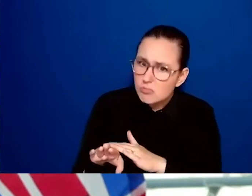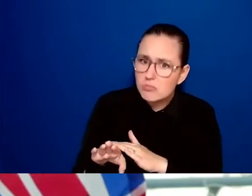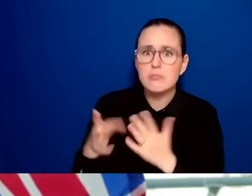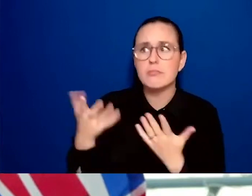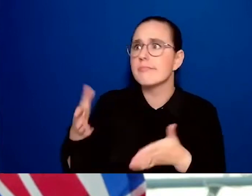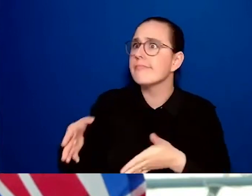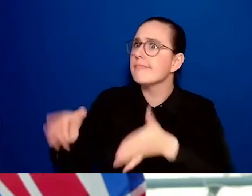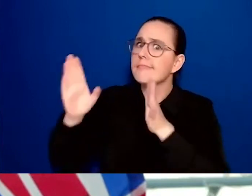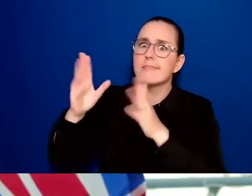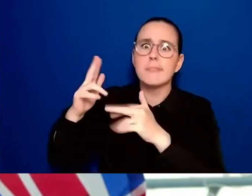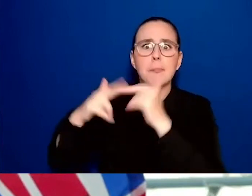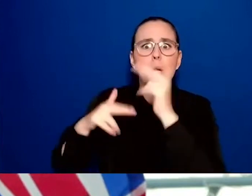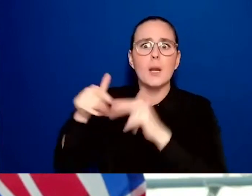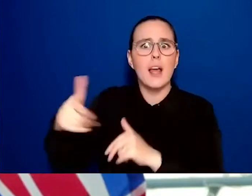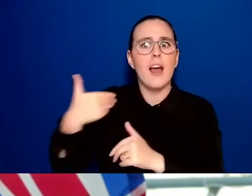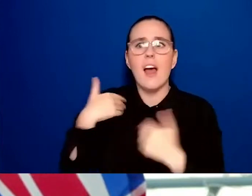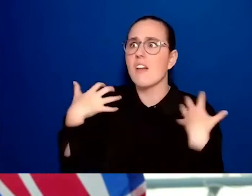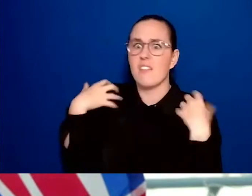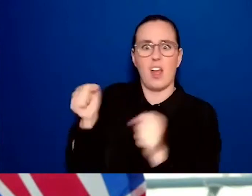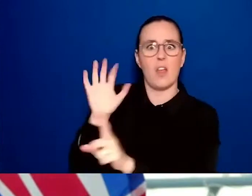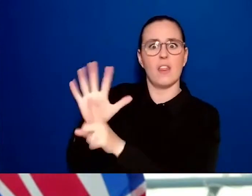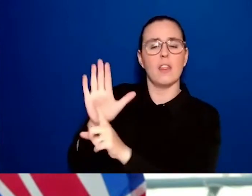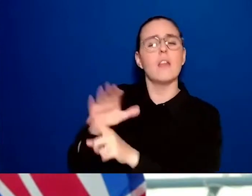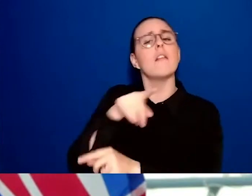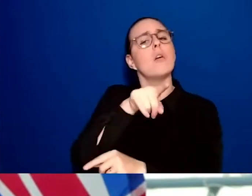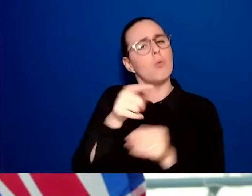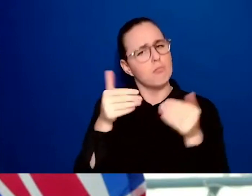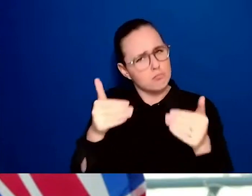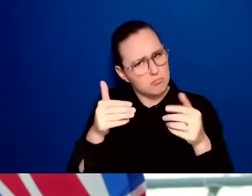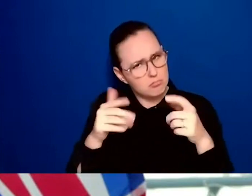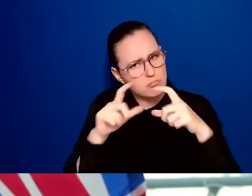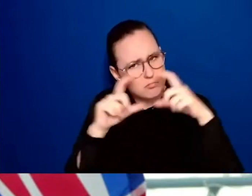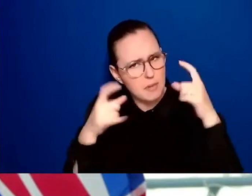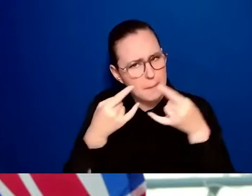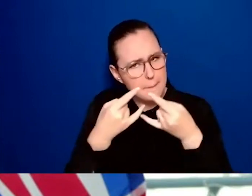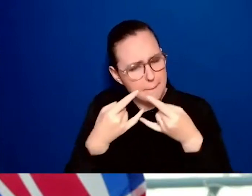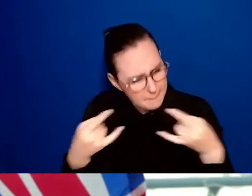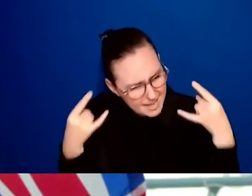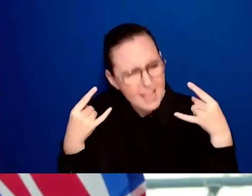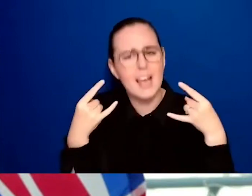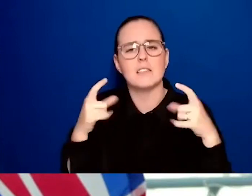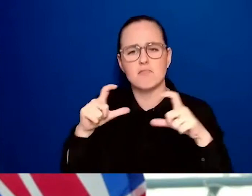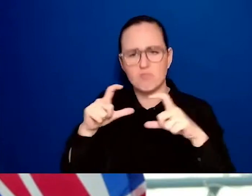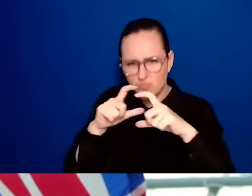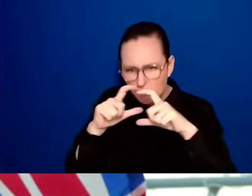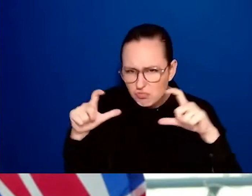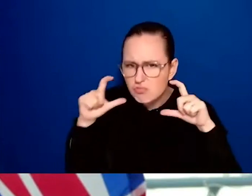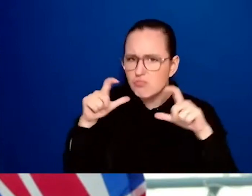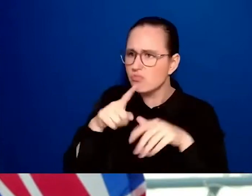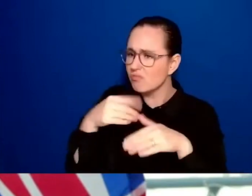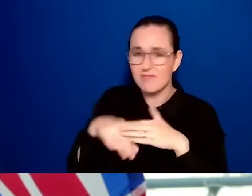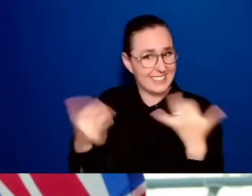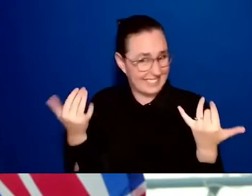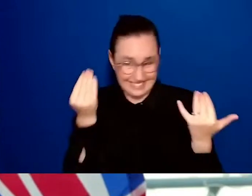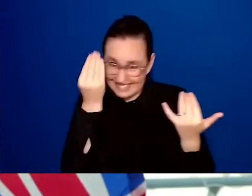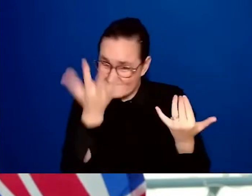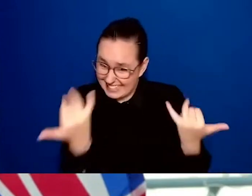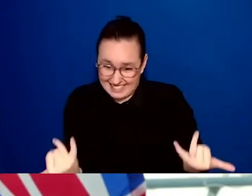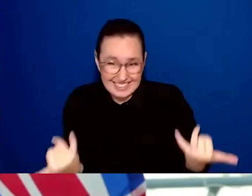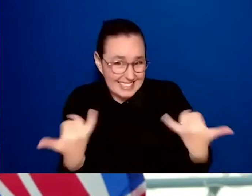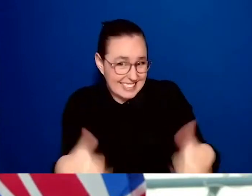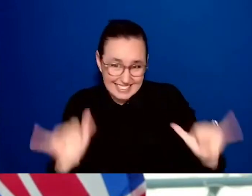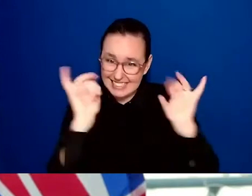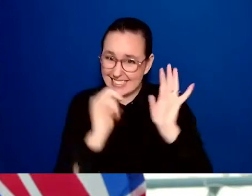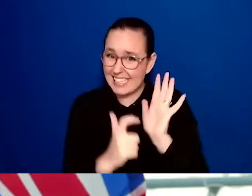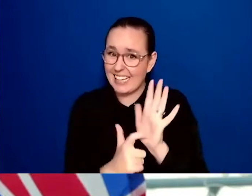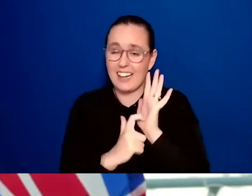still required in all healthcare settings across this province because we know that those are higher risk settings and it's a setting where people